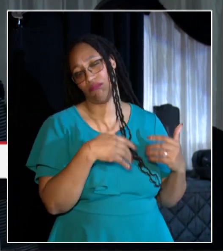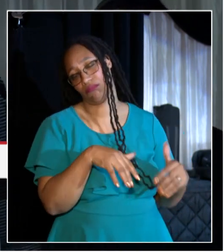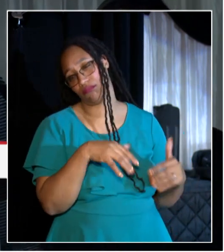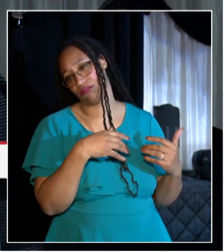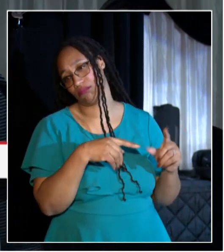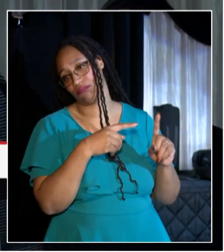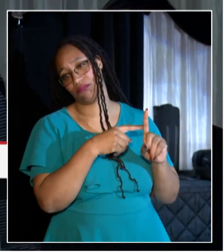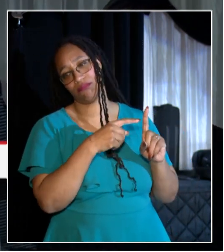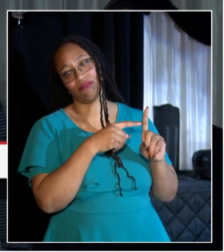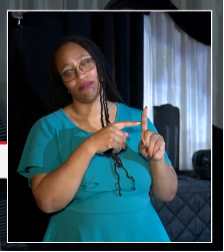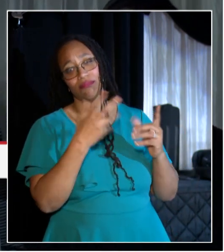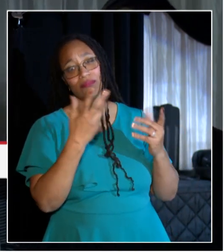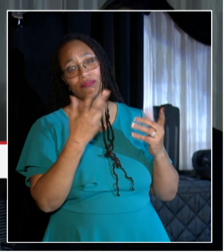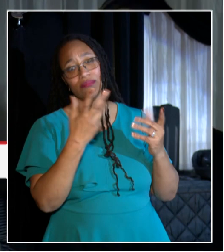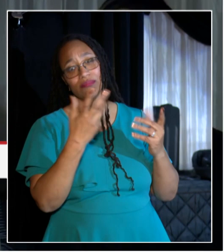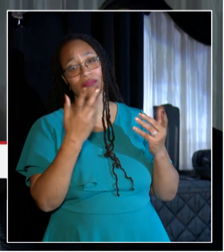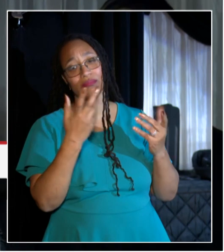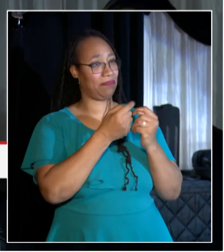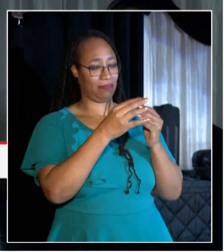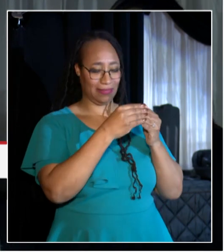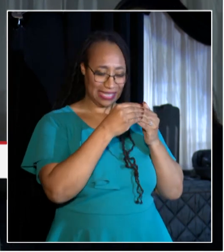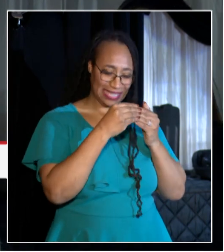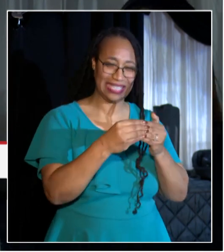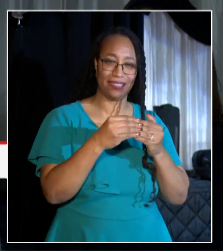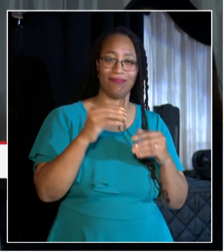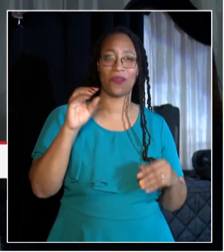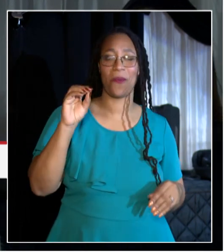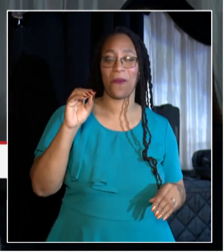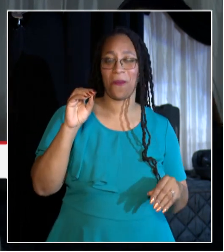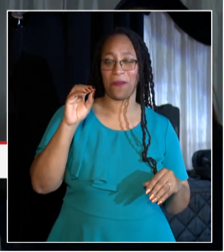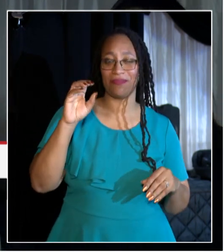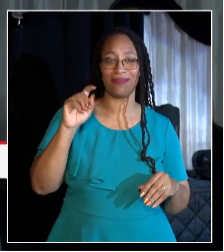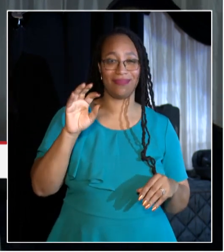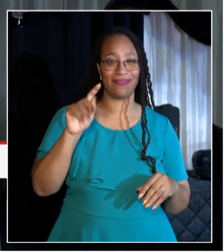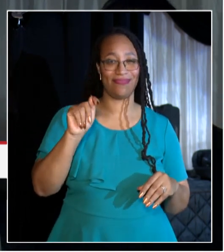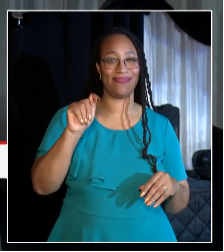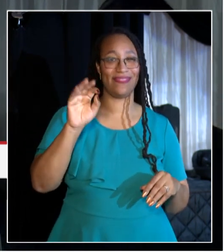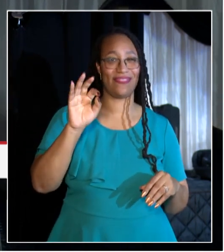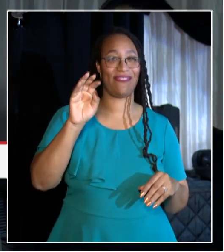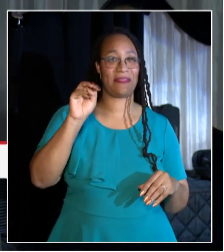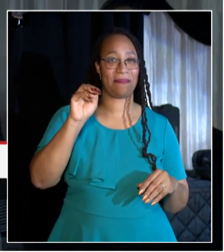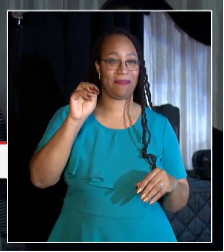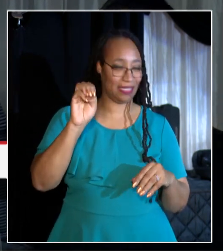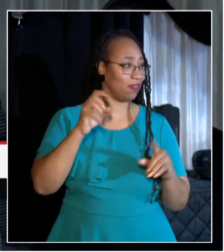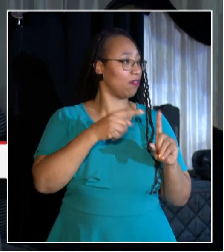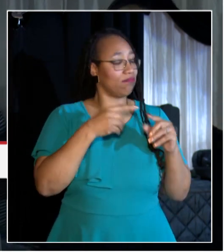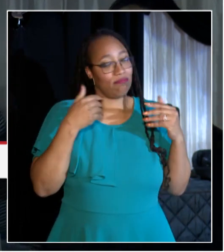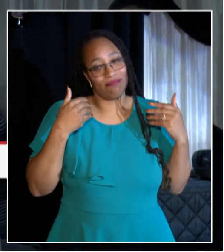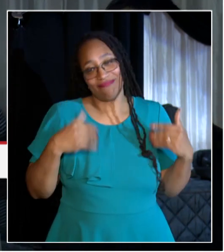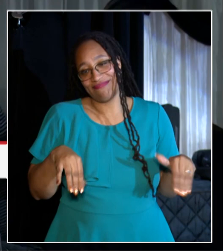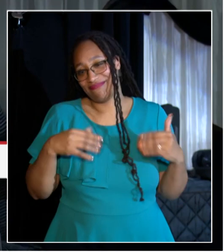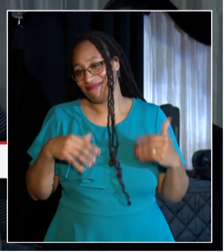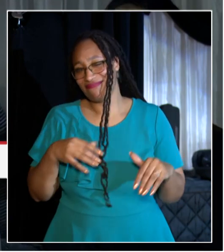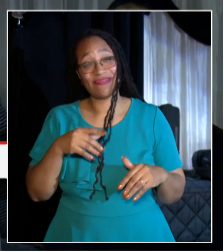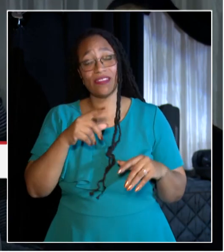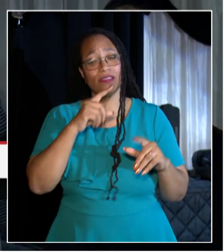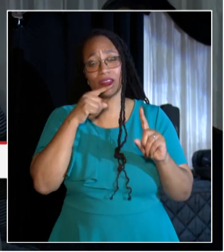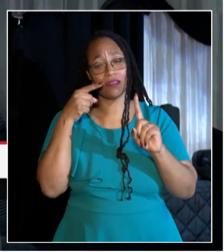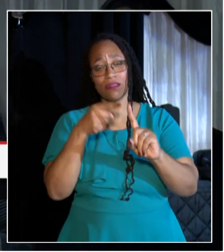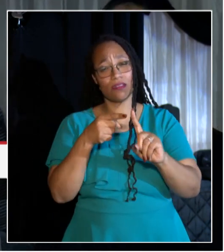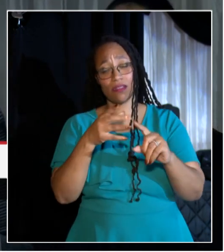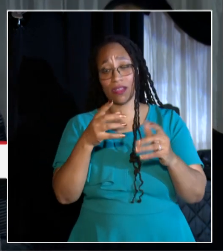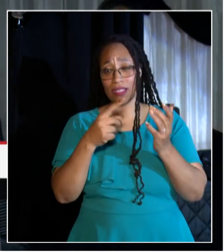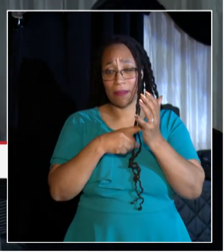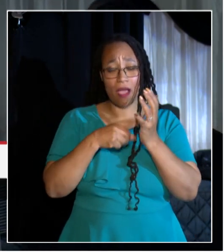because I like to say life is sometimes black and white, right? And it's the arts that fill in the